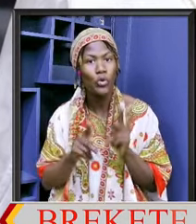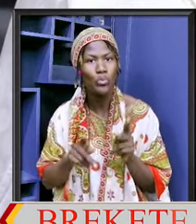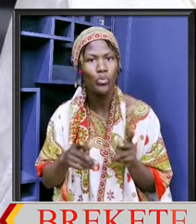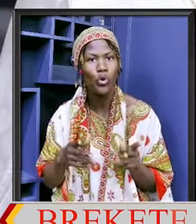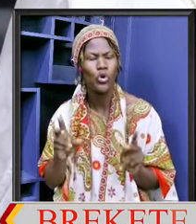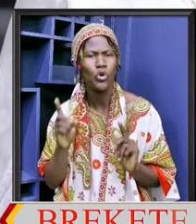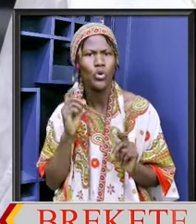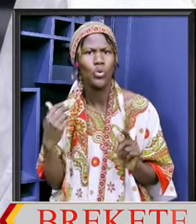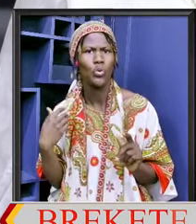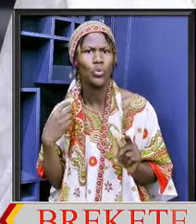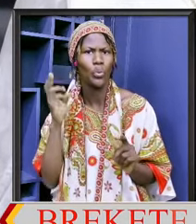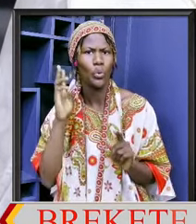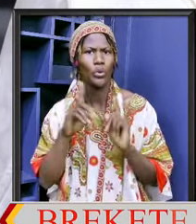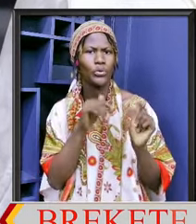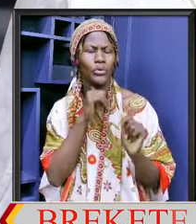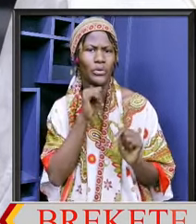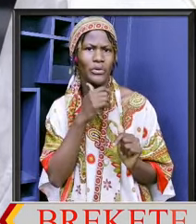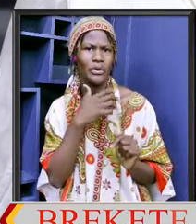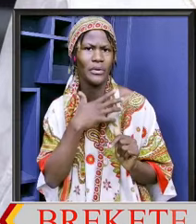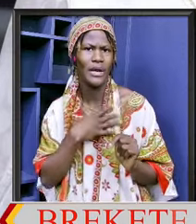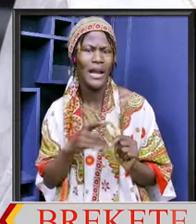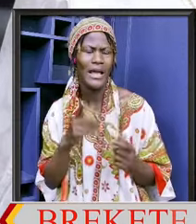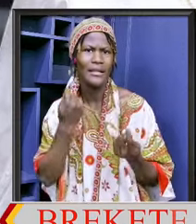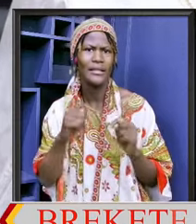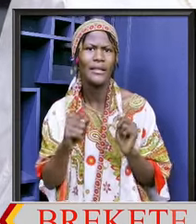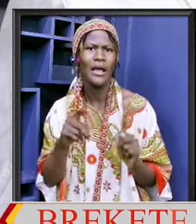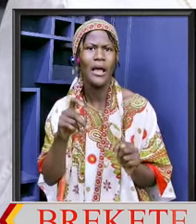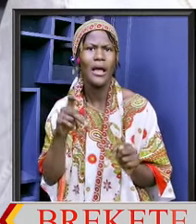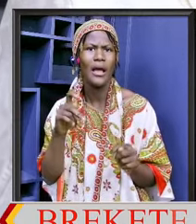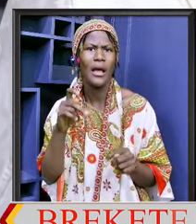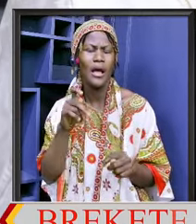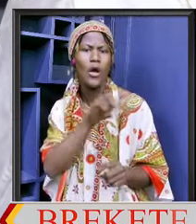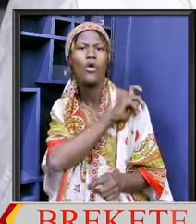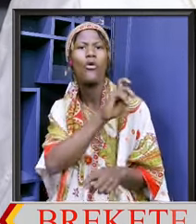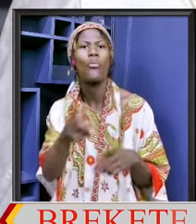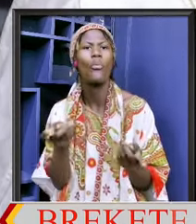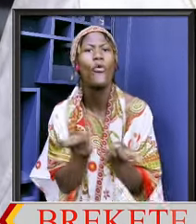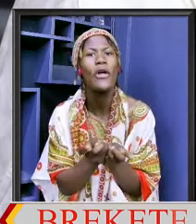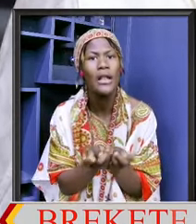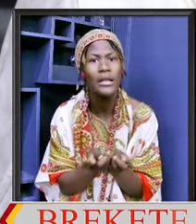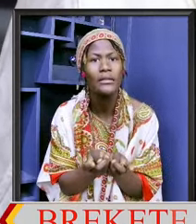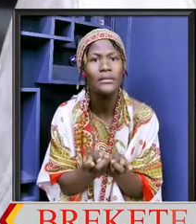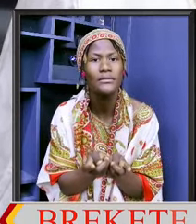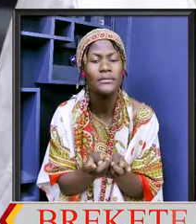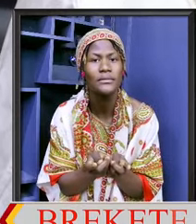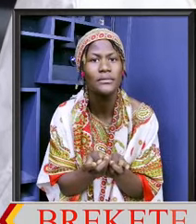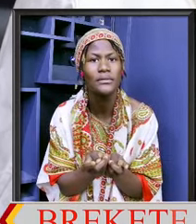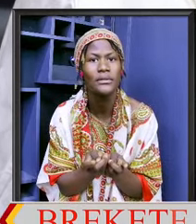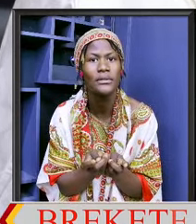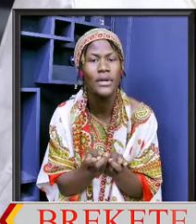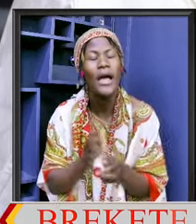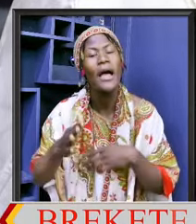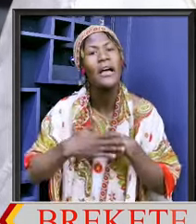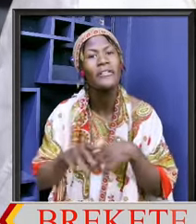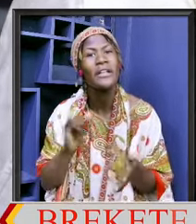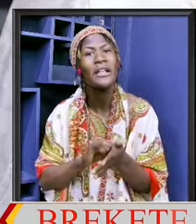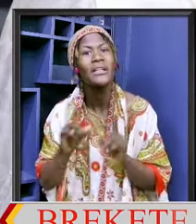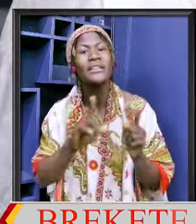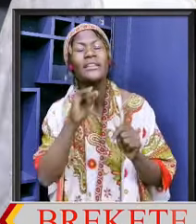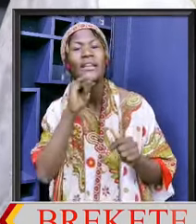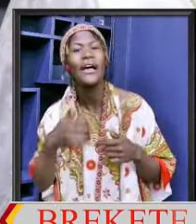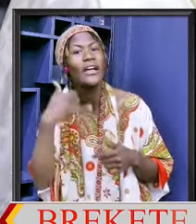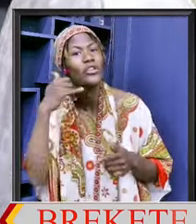reply you say this is my story, I don't understand them. I tell you I'll be not telling you like that. You tell me, sir. Okay. After that one, I don't talk to you again. No, sir.